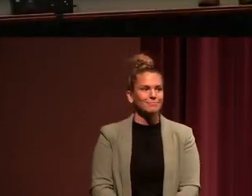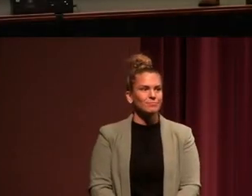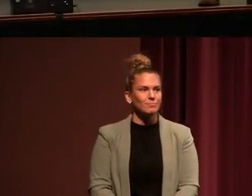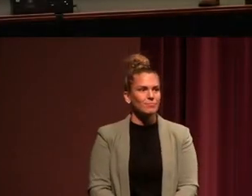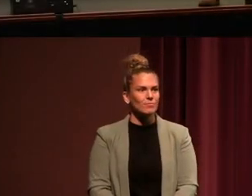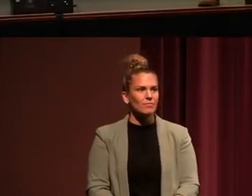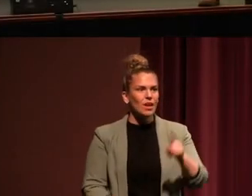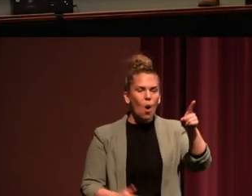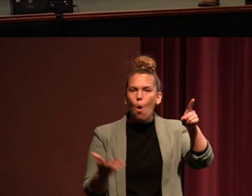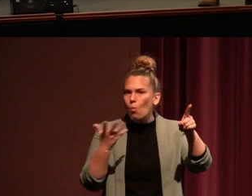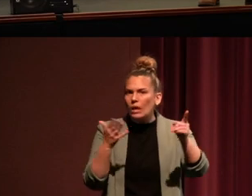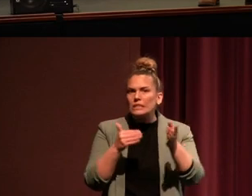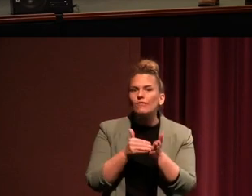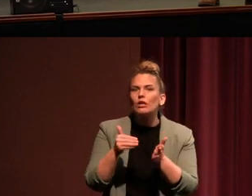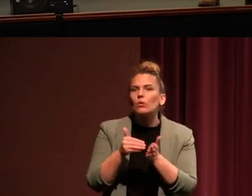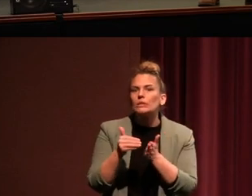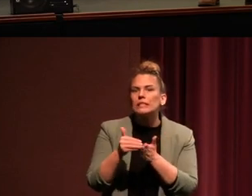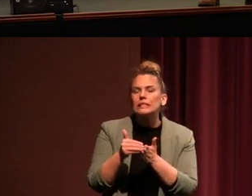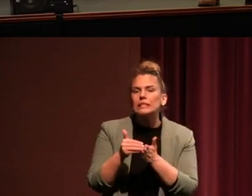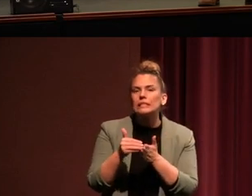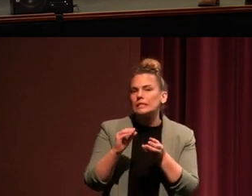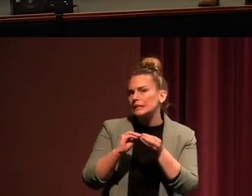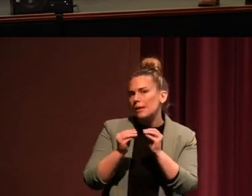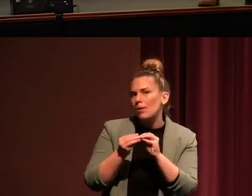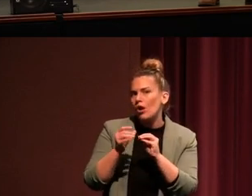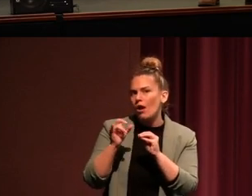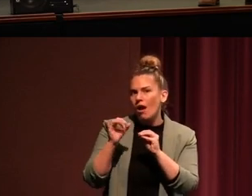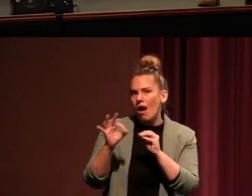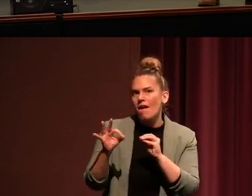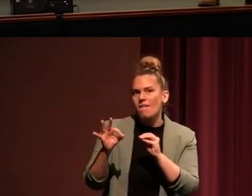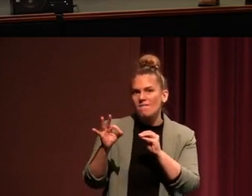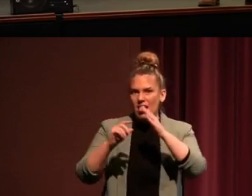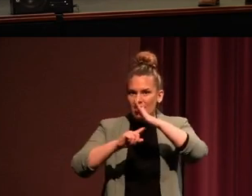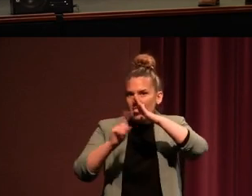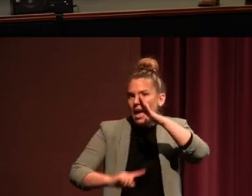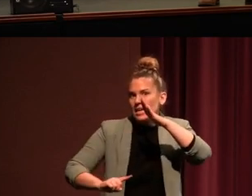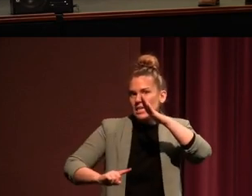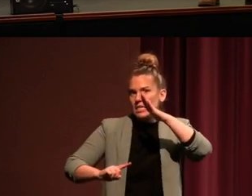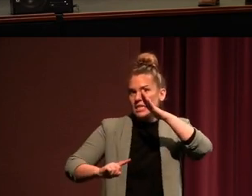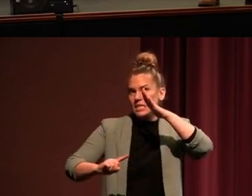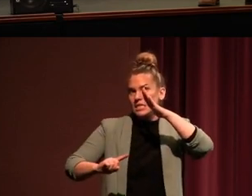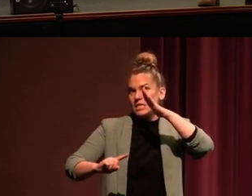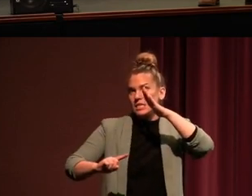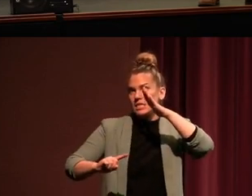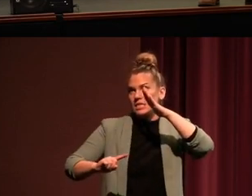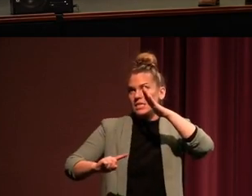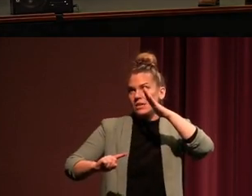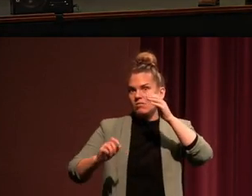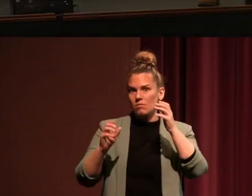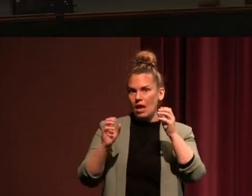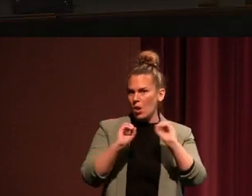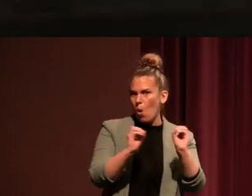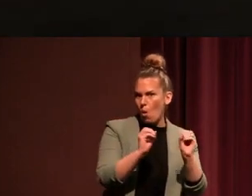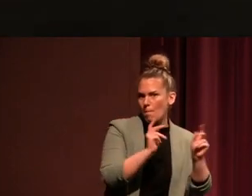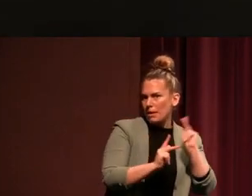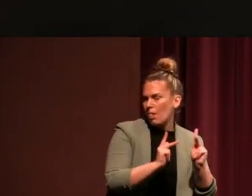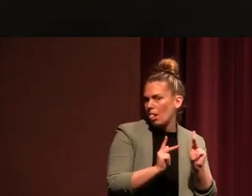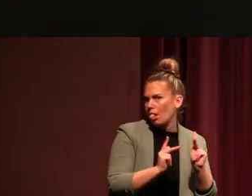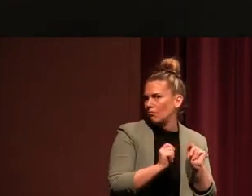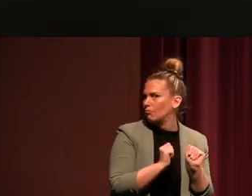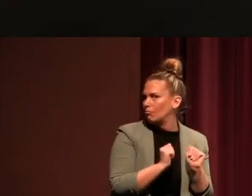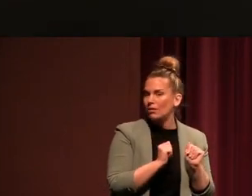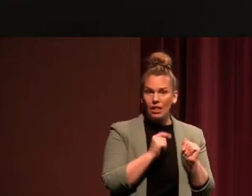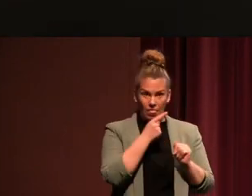What's the frequency of fire started by lightning now without people? The frequency of